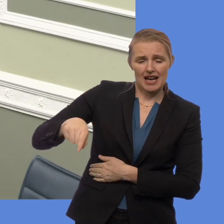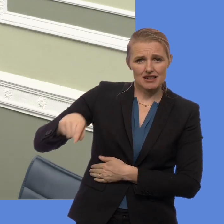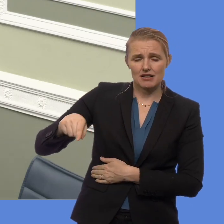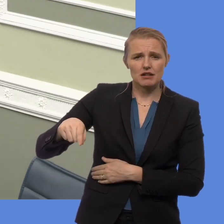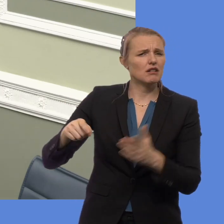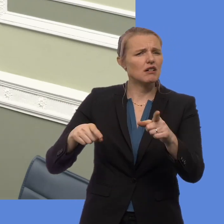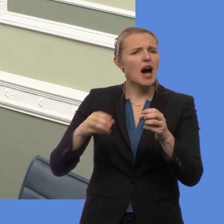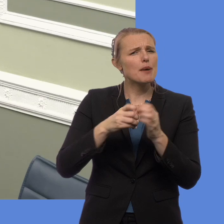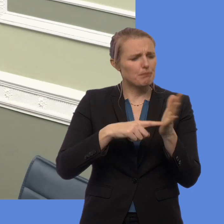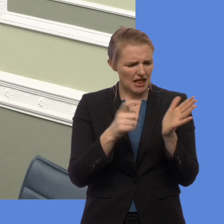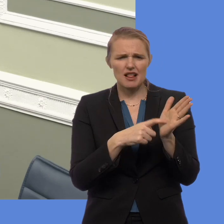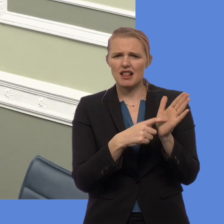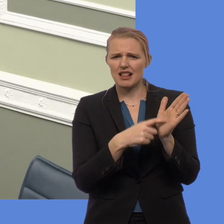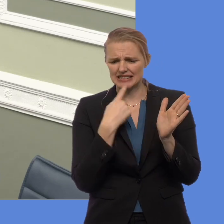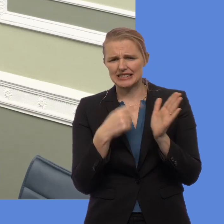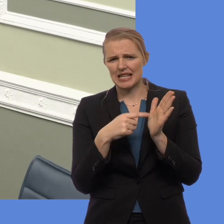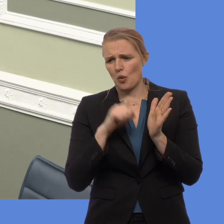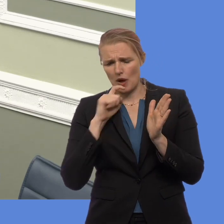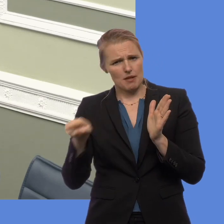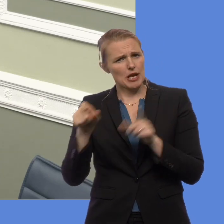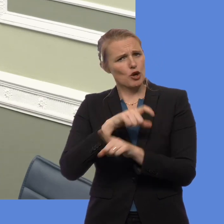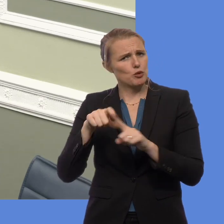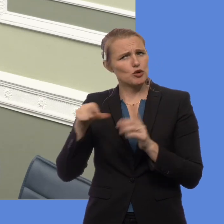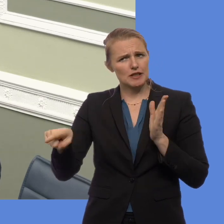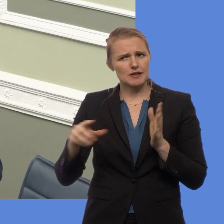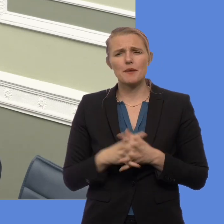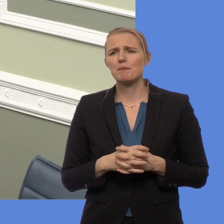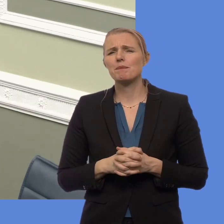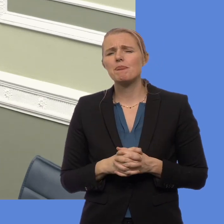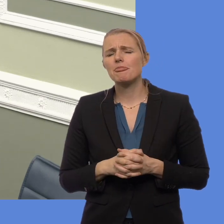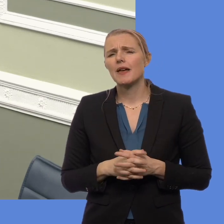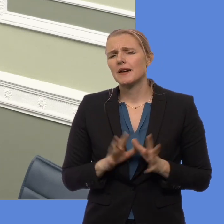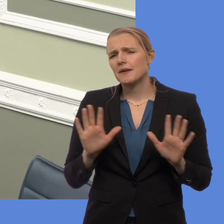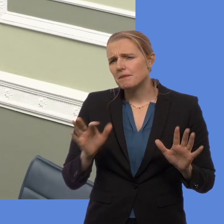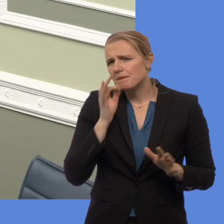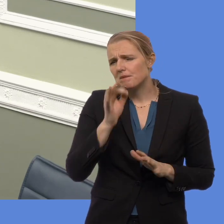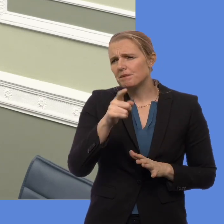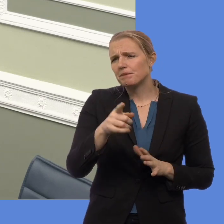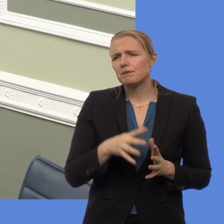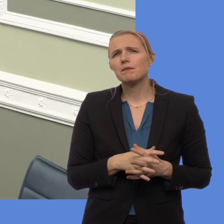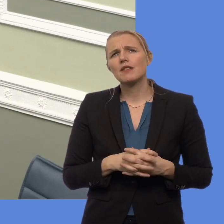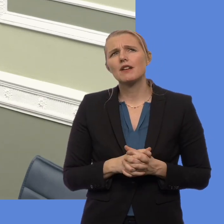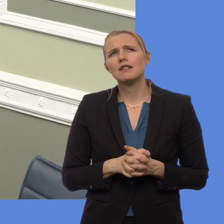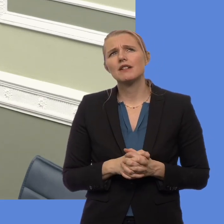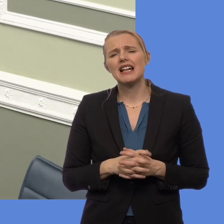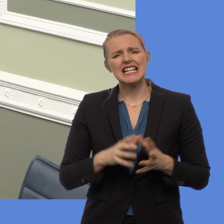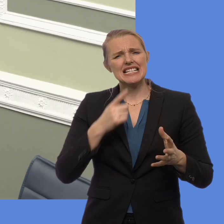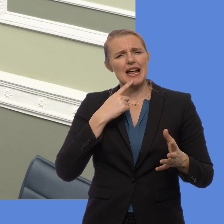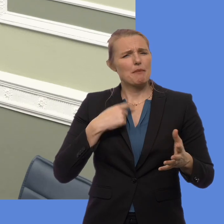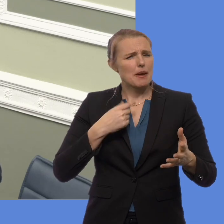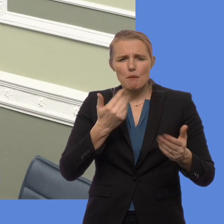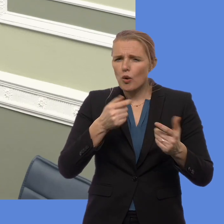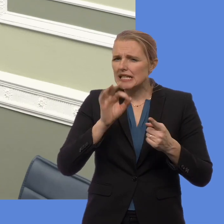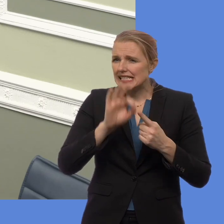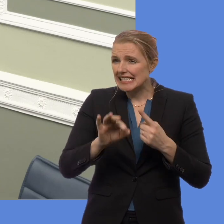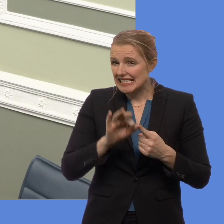yeah, assuming it's enacted. Yeah, no, I see that. And the other comment, can you say a bit more in practice how, and you've